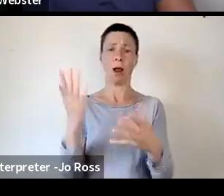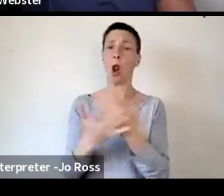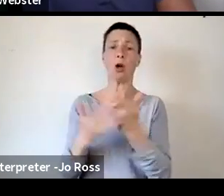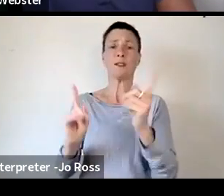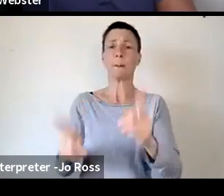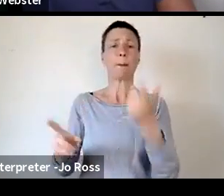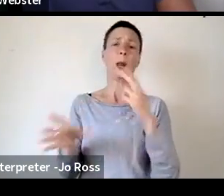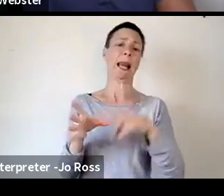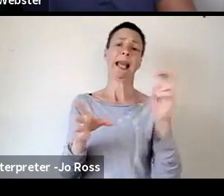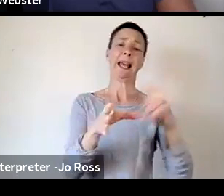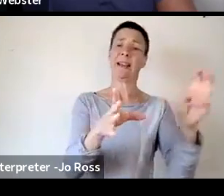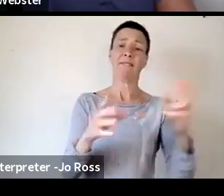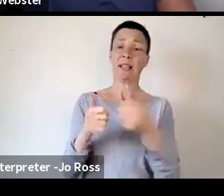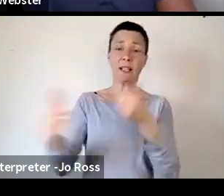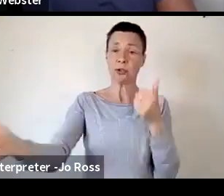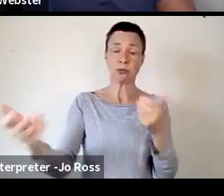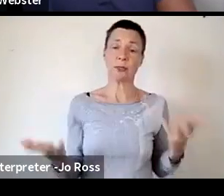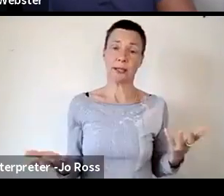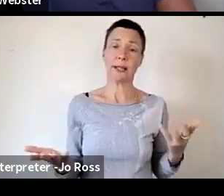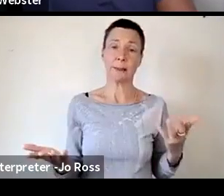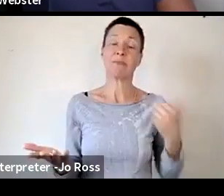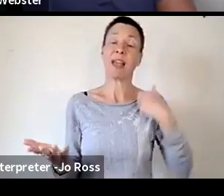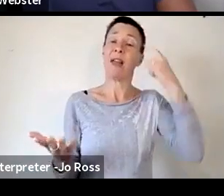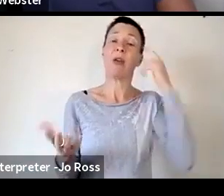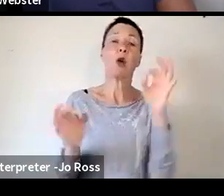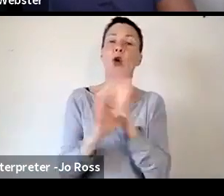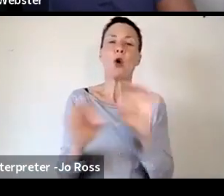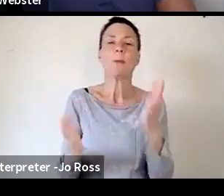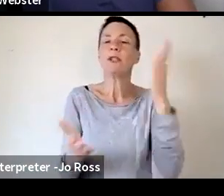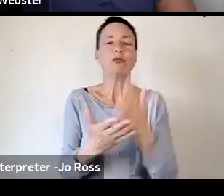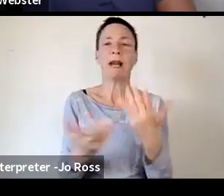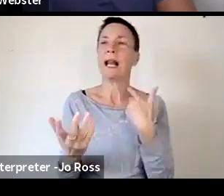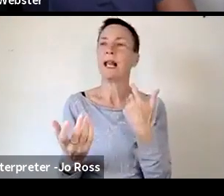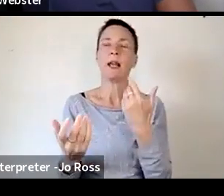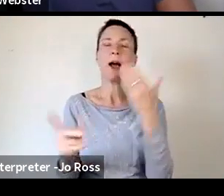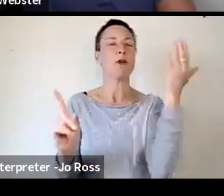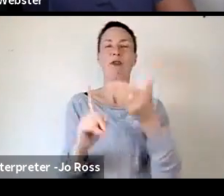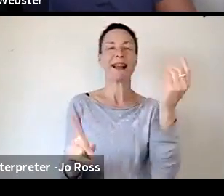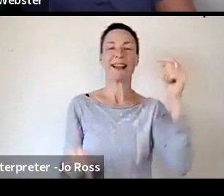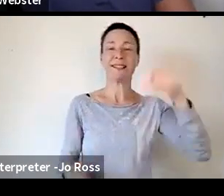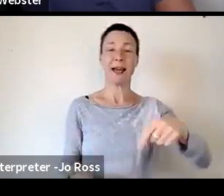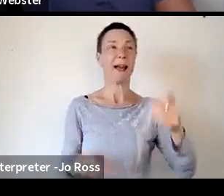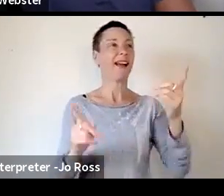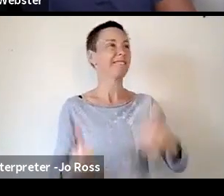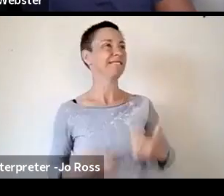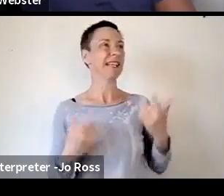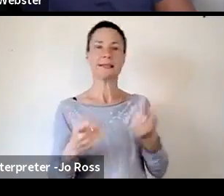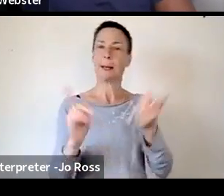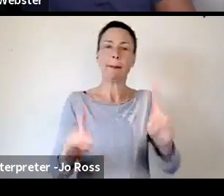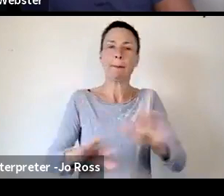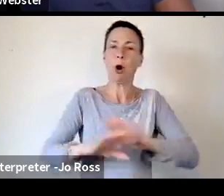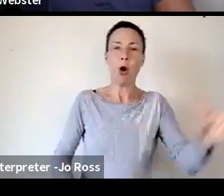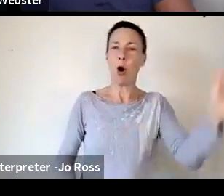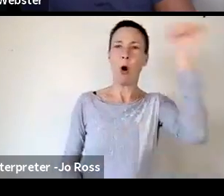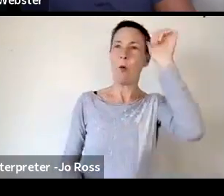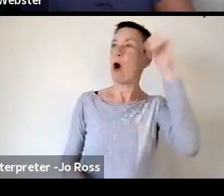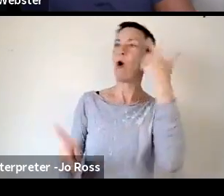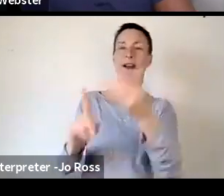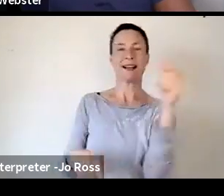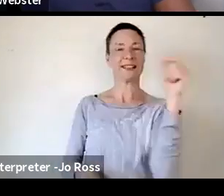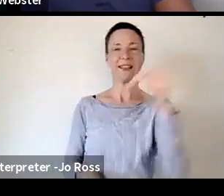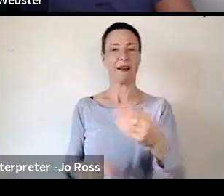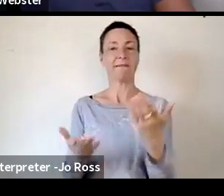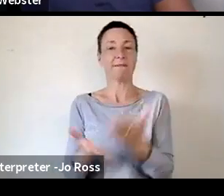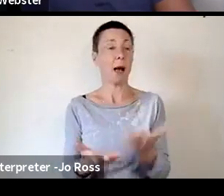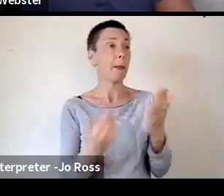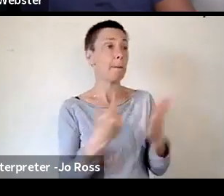And I think that no one really recognized, it didn't feel like people were recognizing that. And the more you